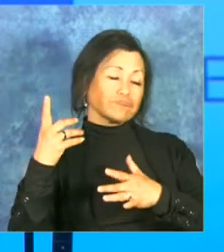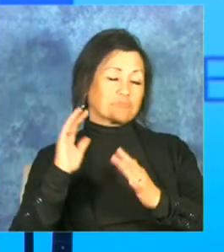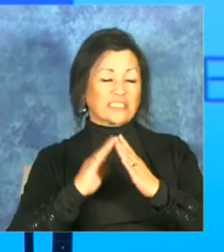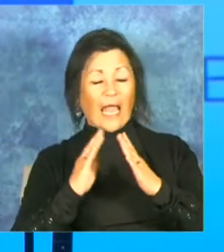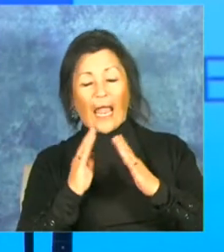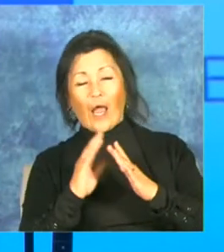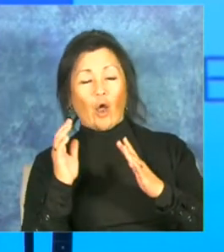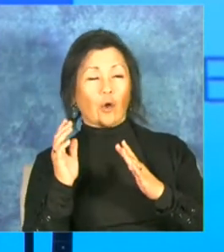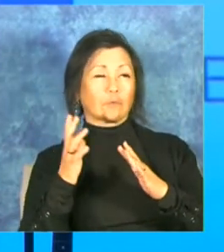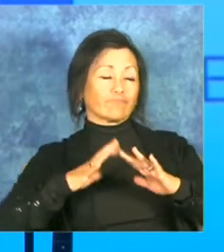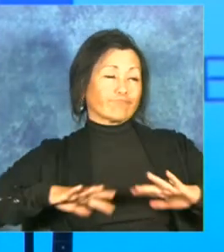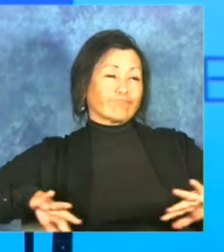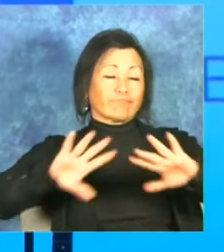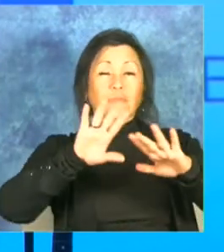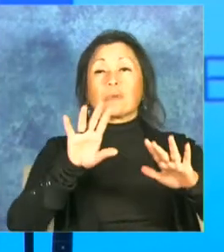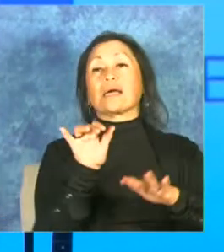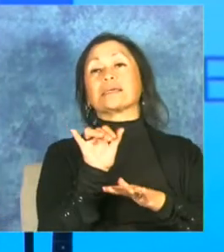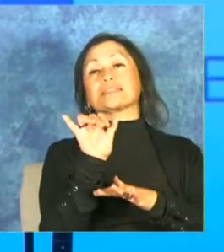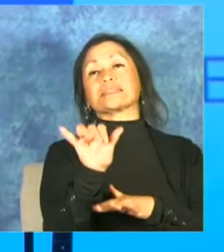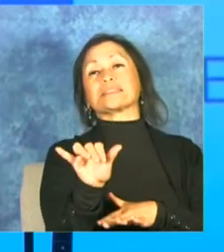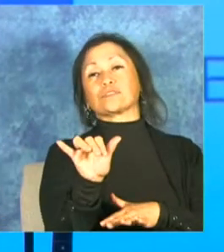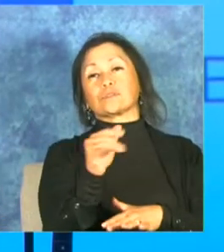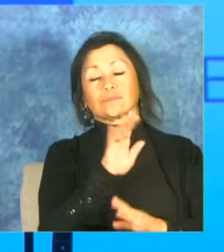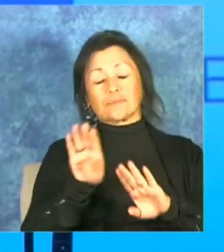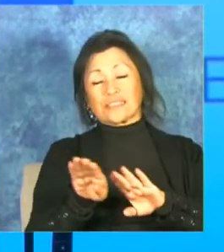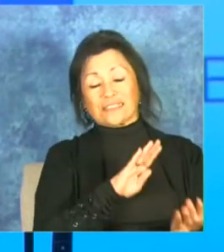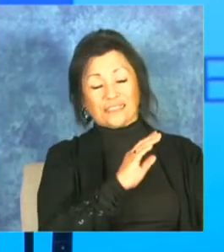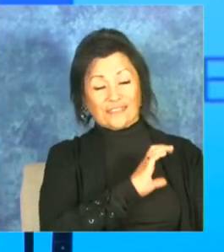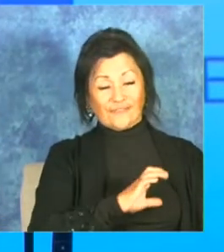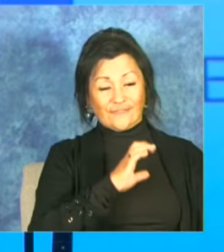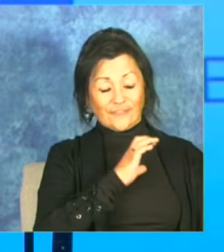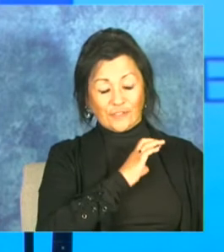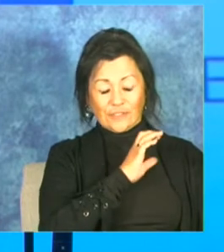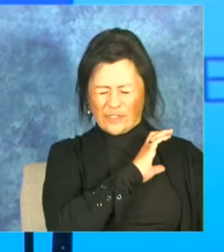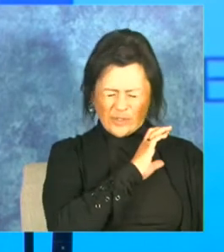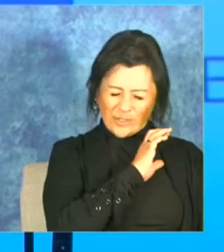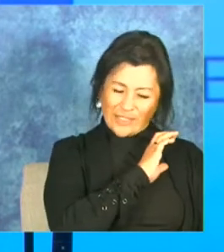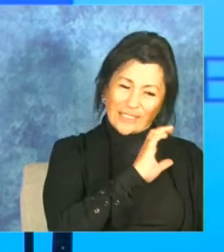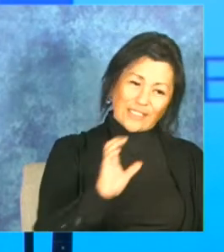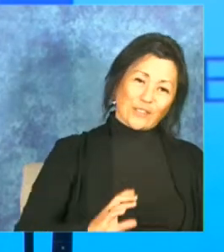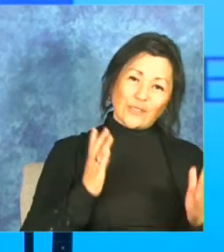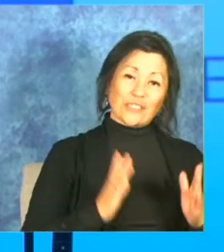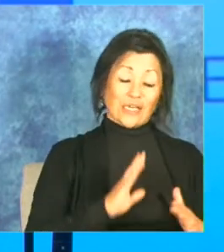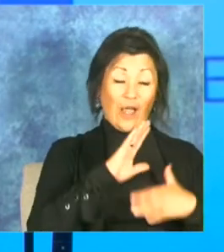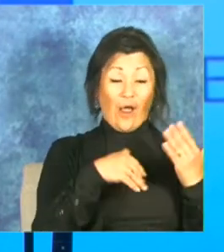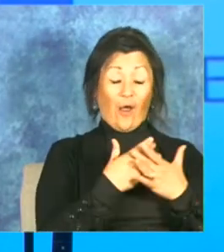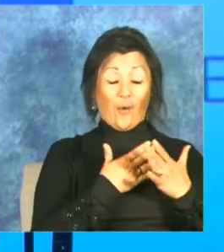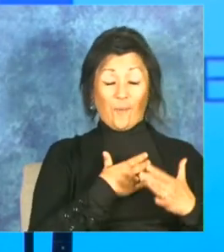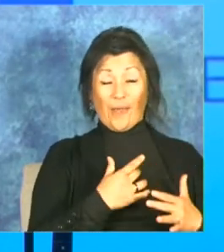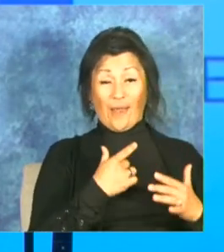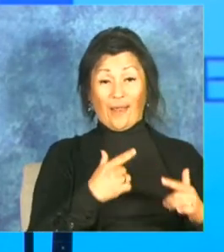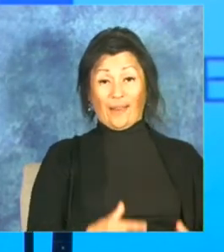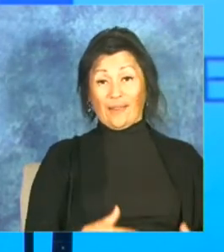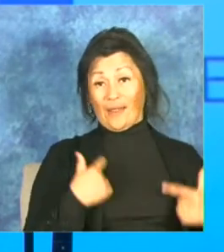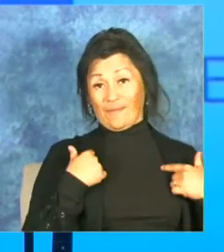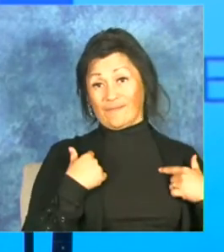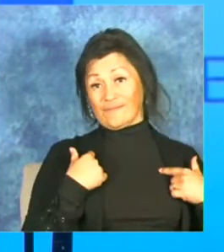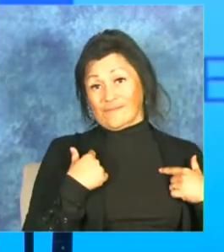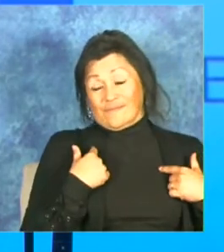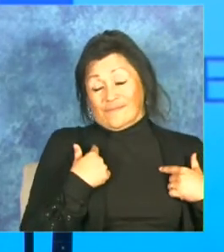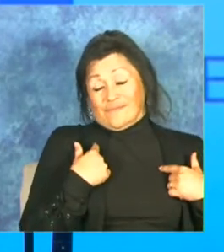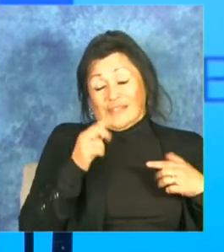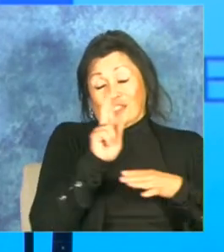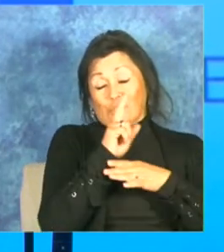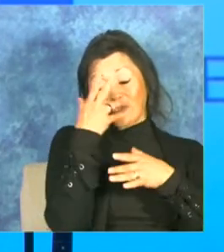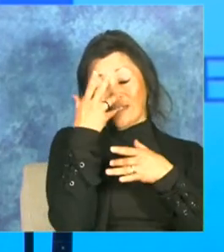town, in this world. And all of the life I live is by the faith